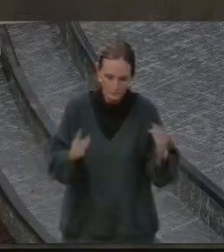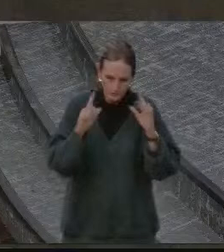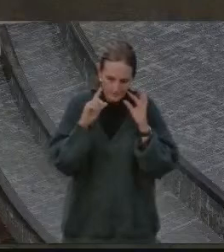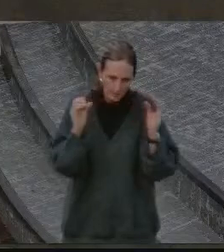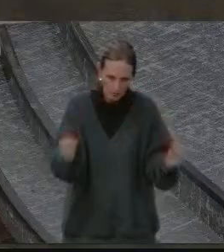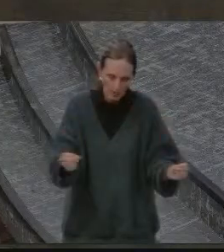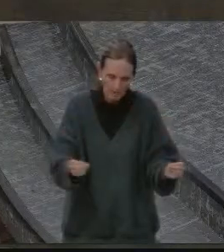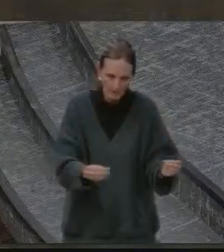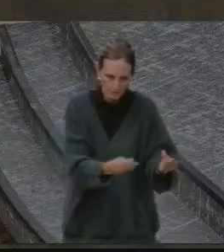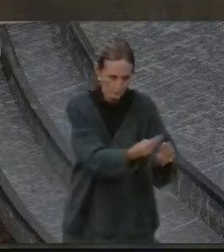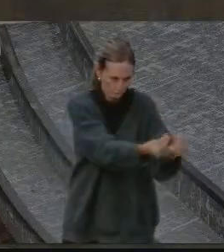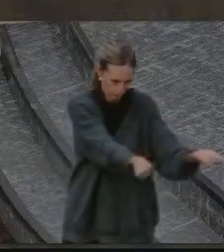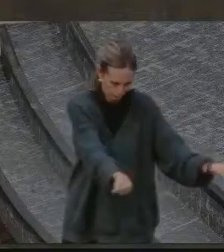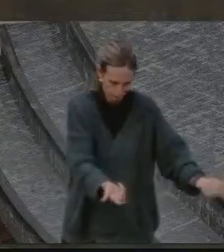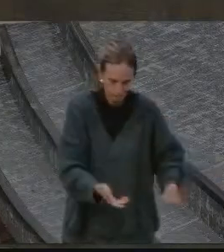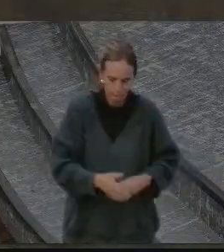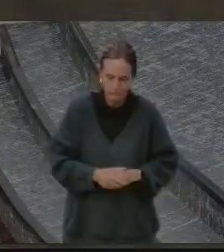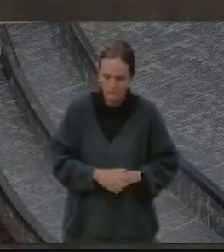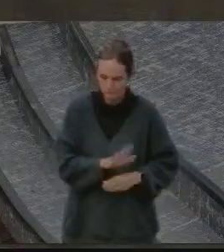And